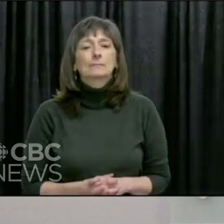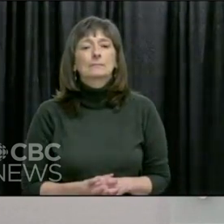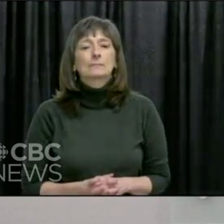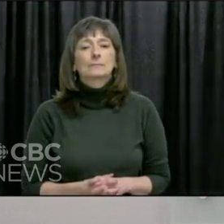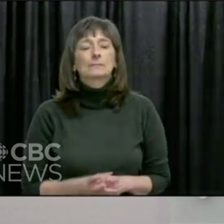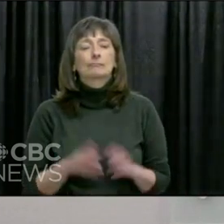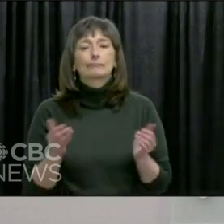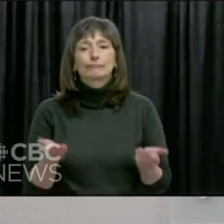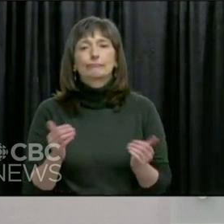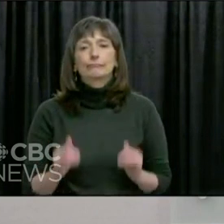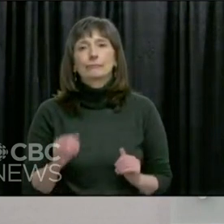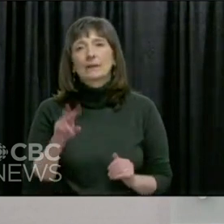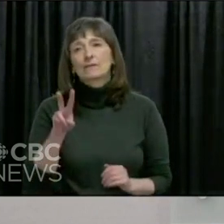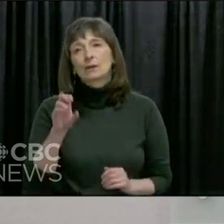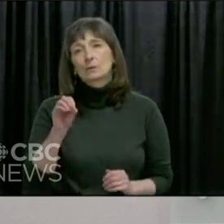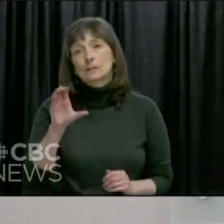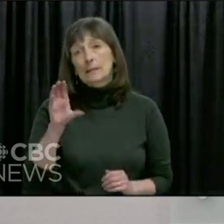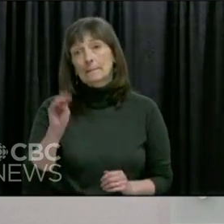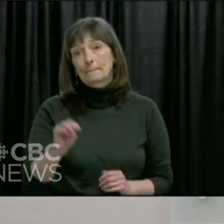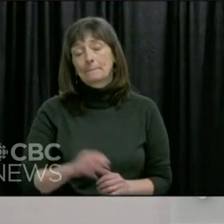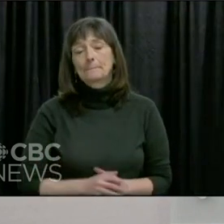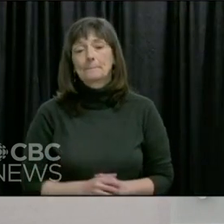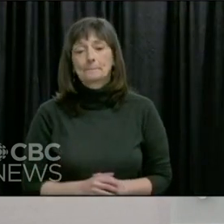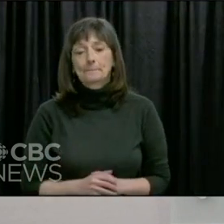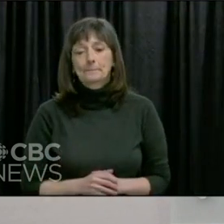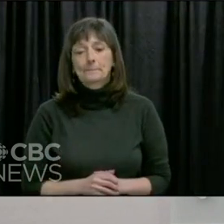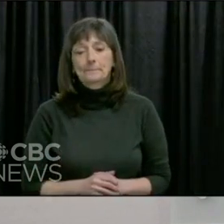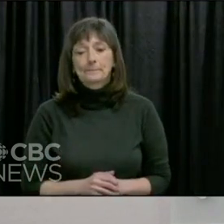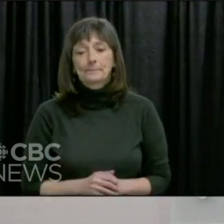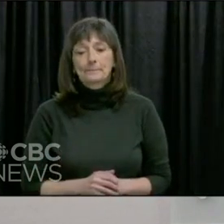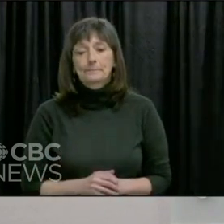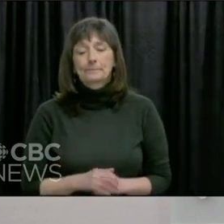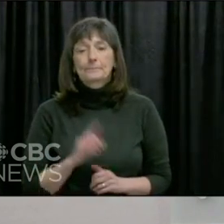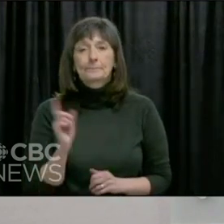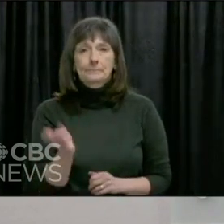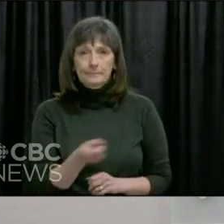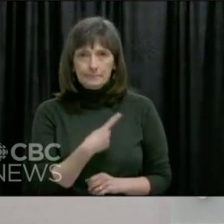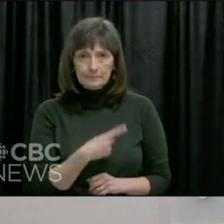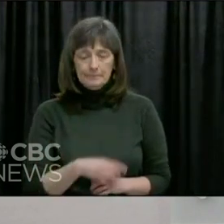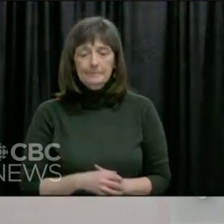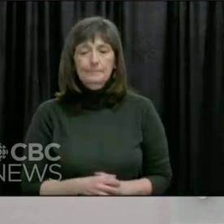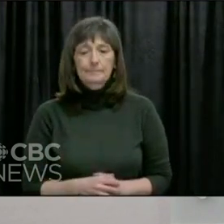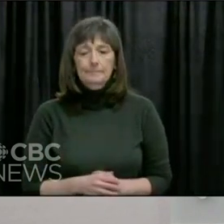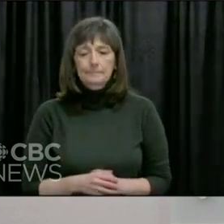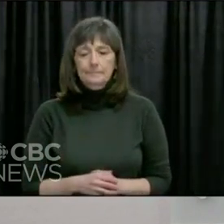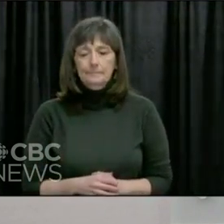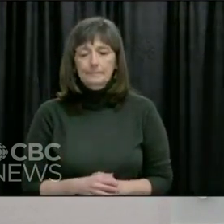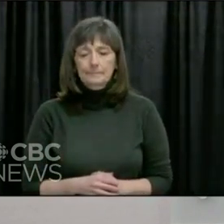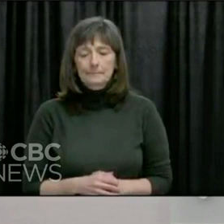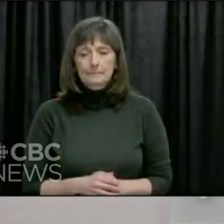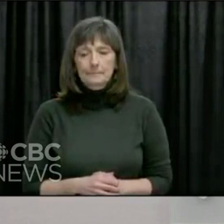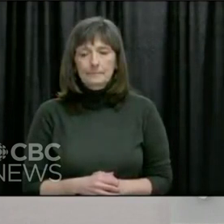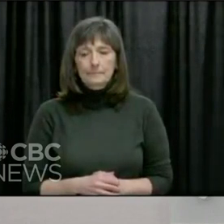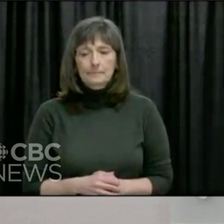We'll move on to Ben Murphy of VOCM News, and we'll come back to Kellyanne. So, Ben Murphy, please press star one.